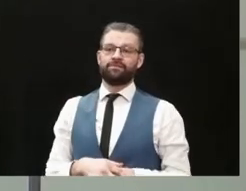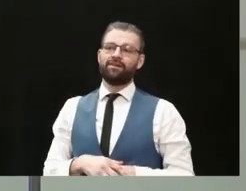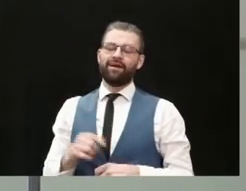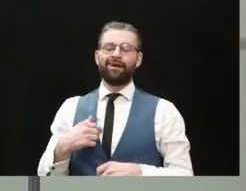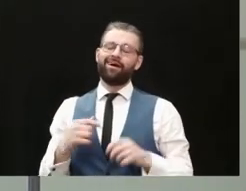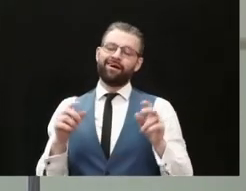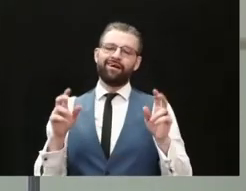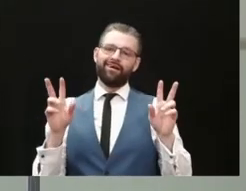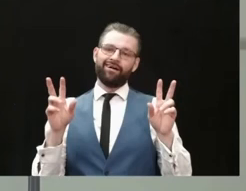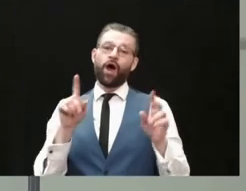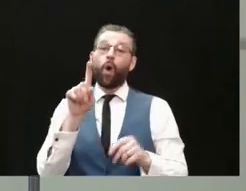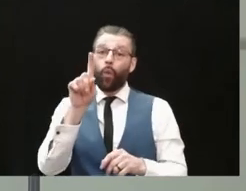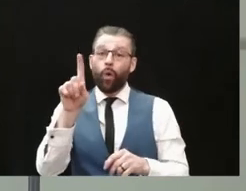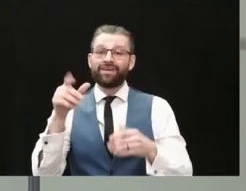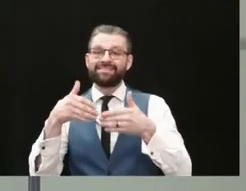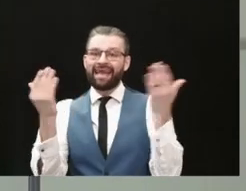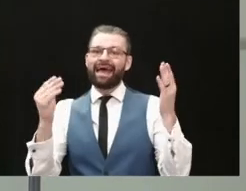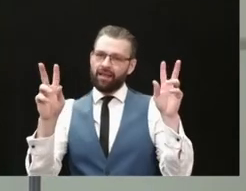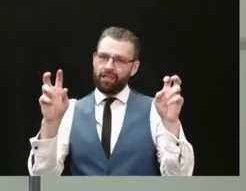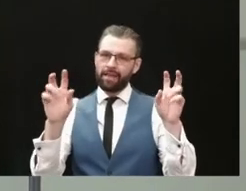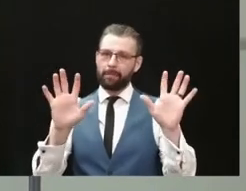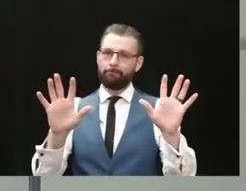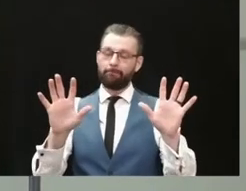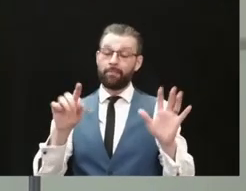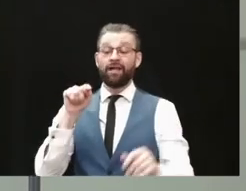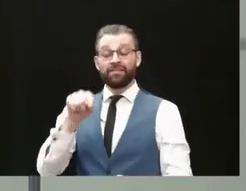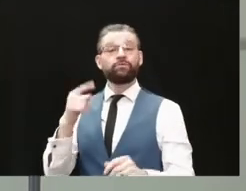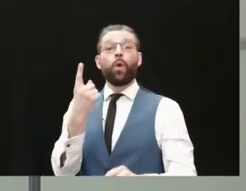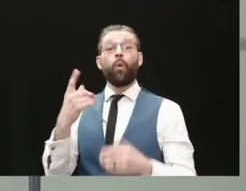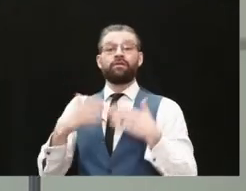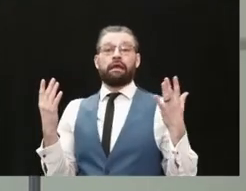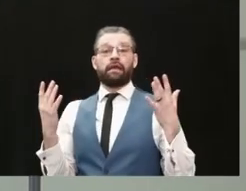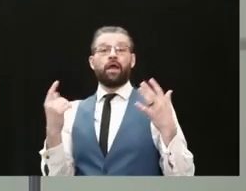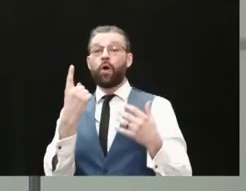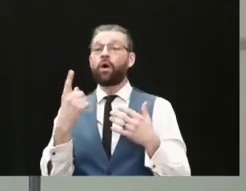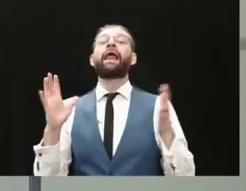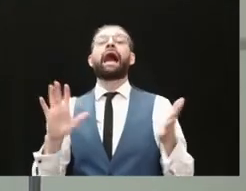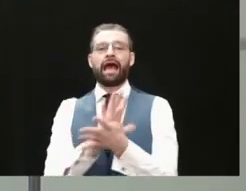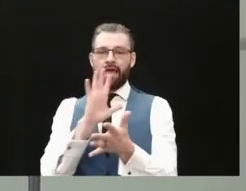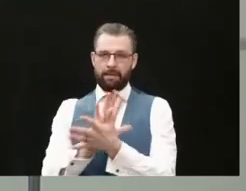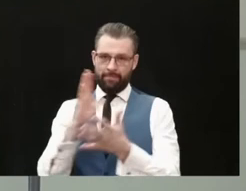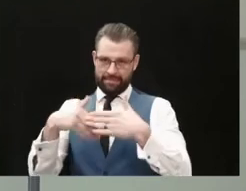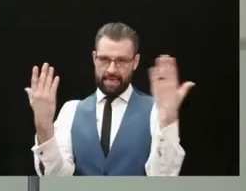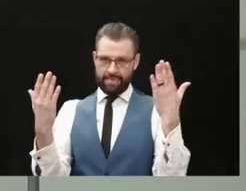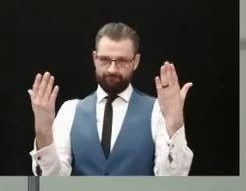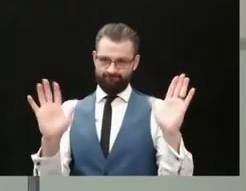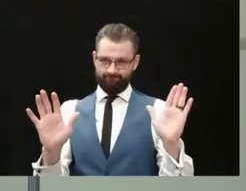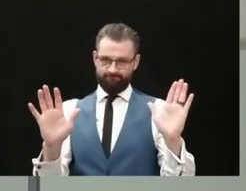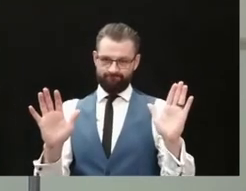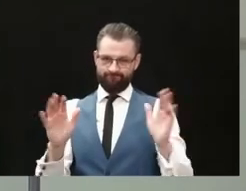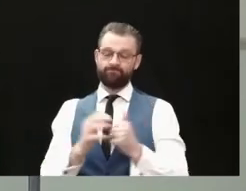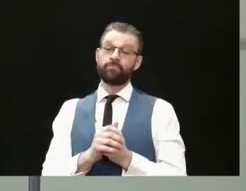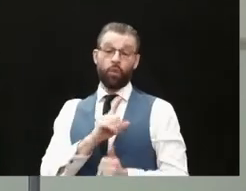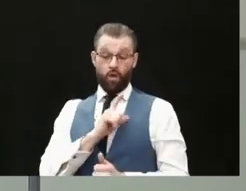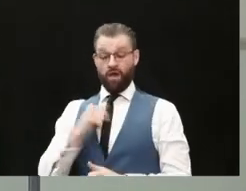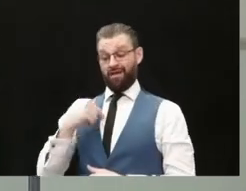has been said before, is one day. And this one day, this was one day, one happy day, I want to tell you about. Because while